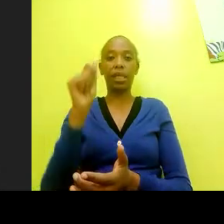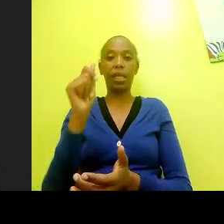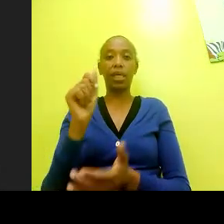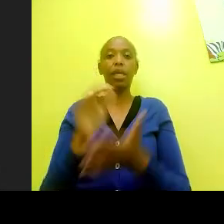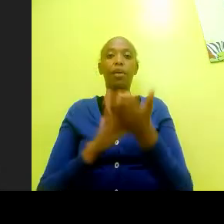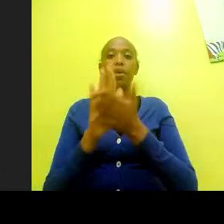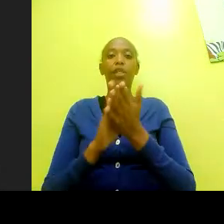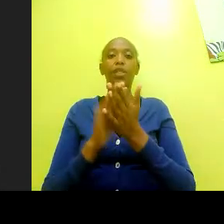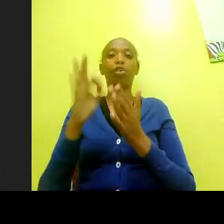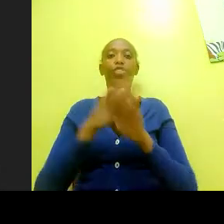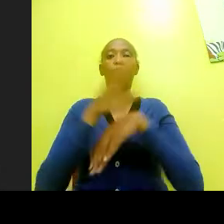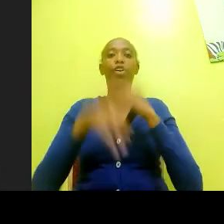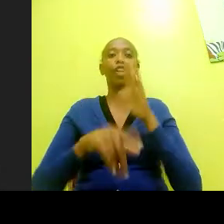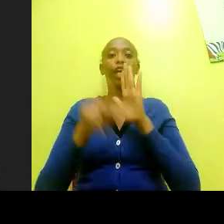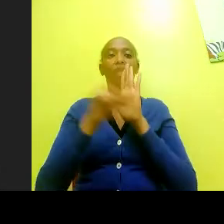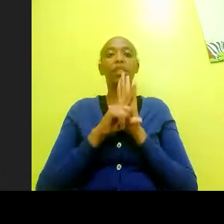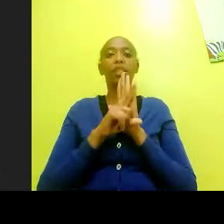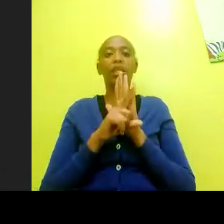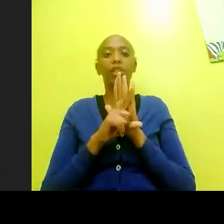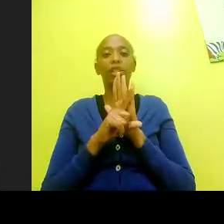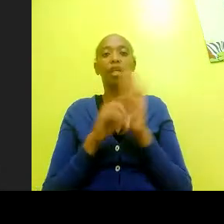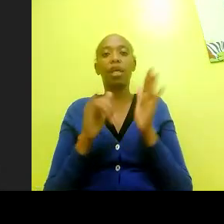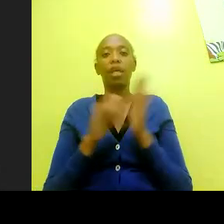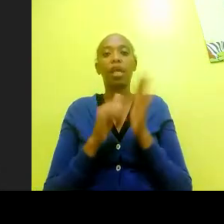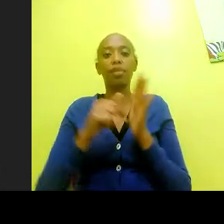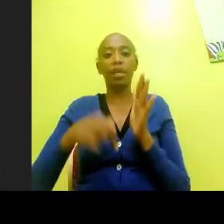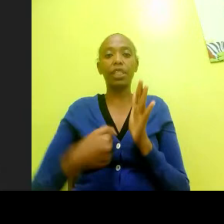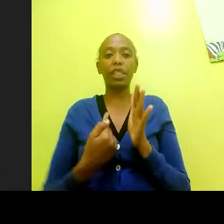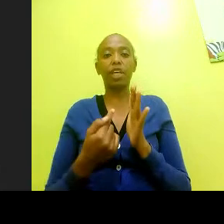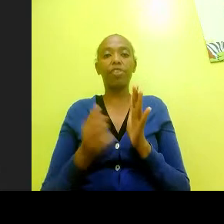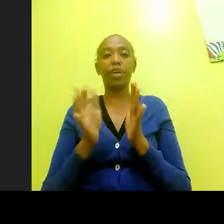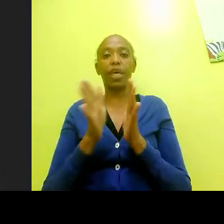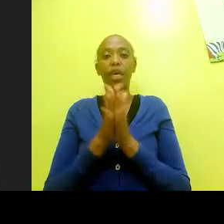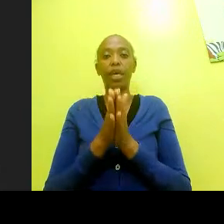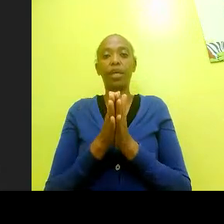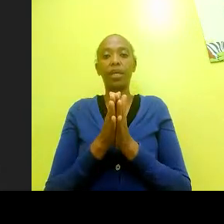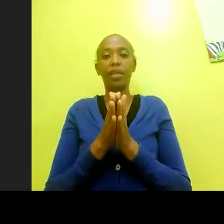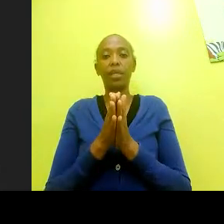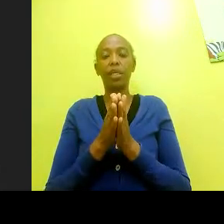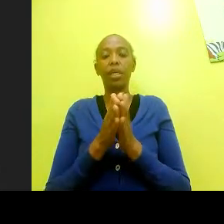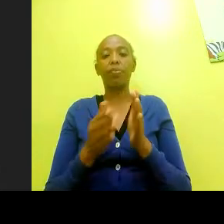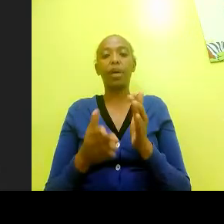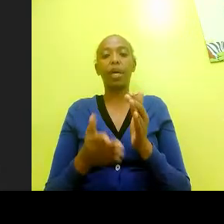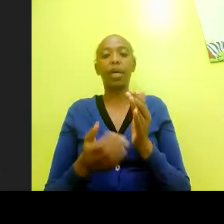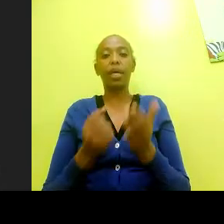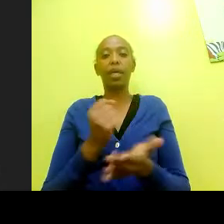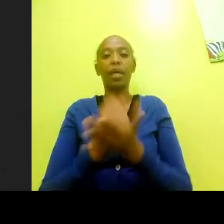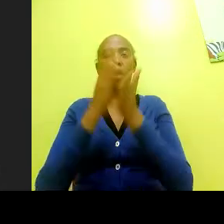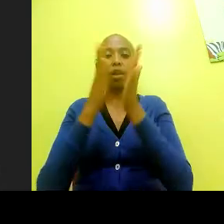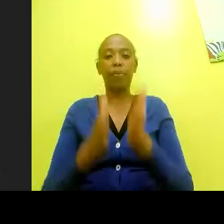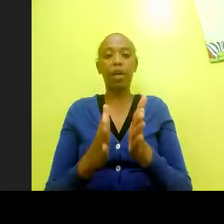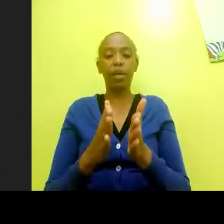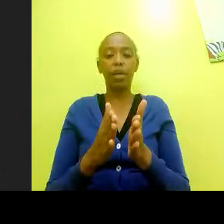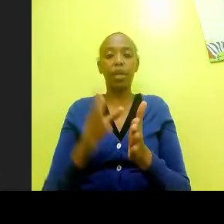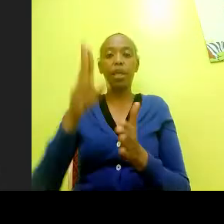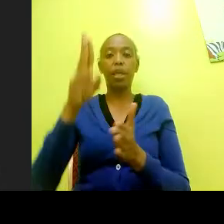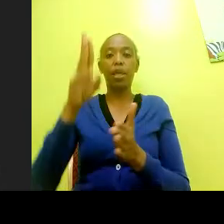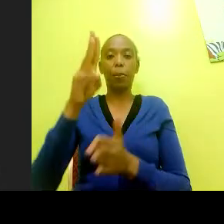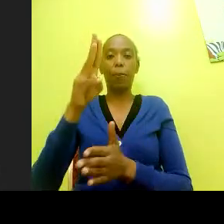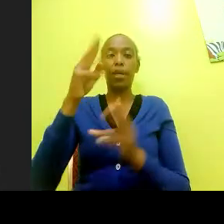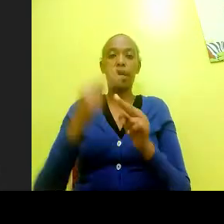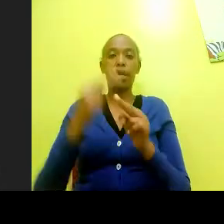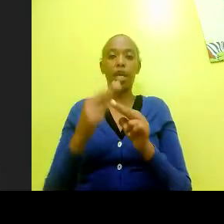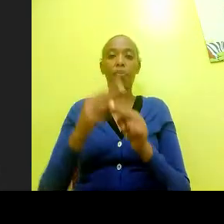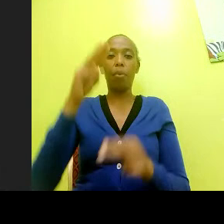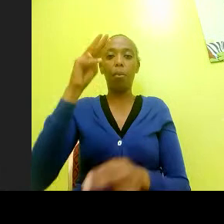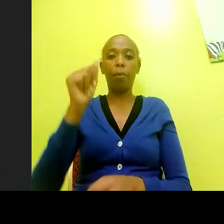legislation that myself and my assistant, Litabo Mailula, put